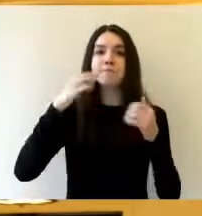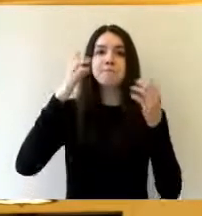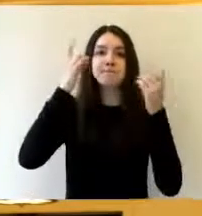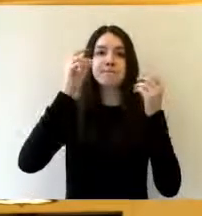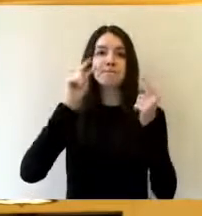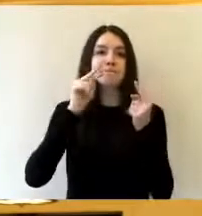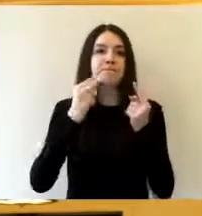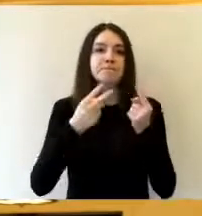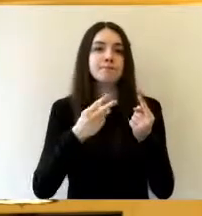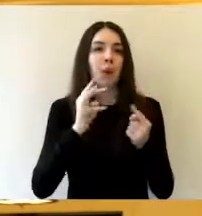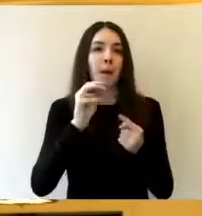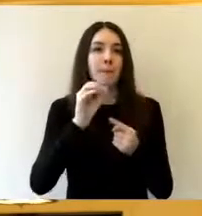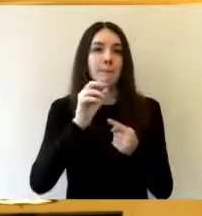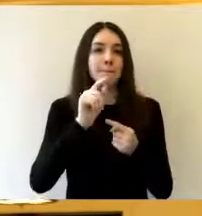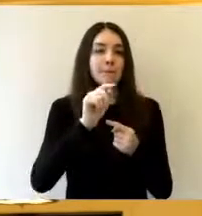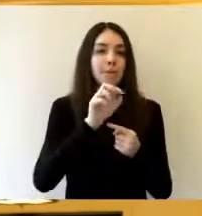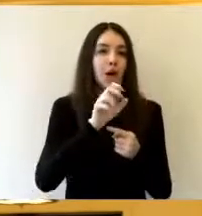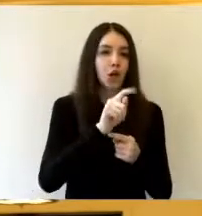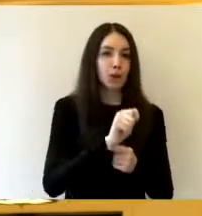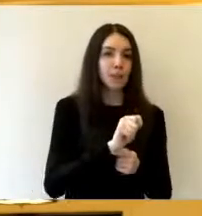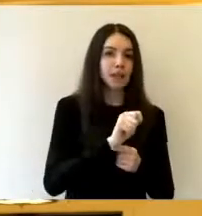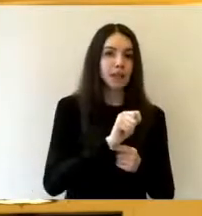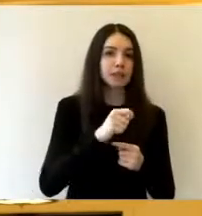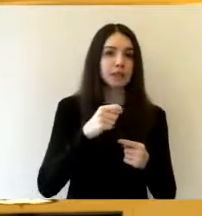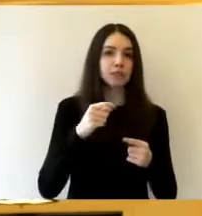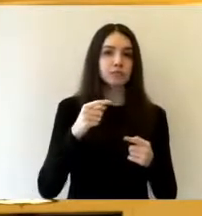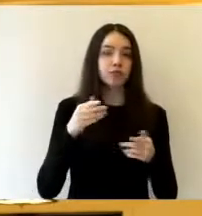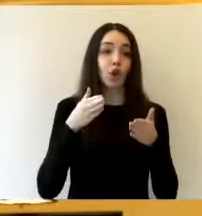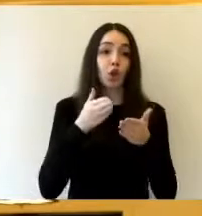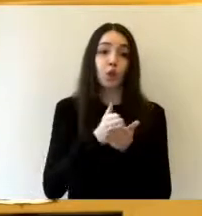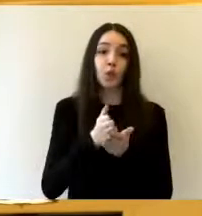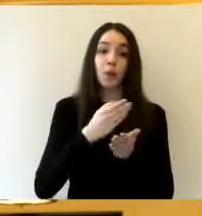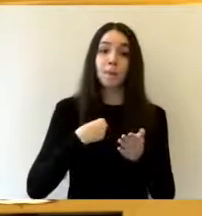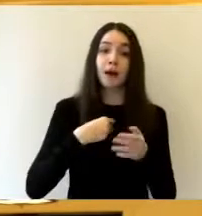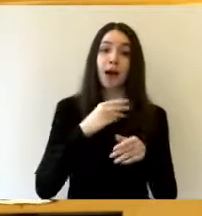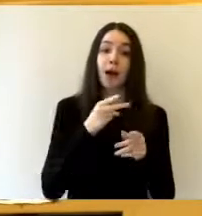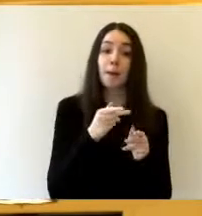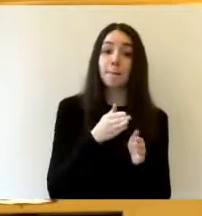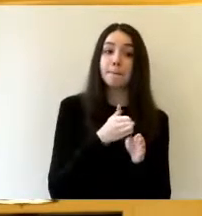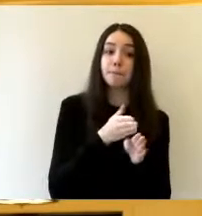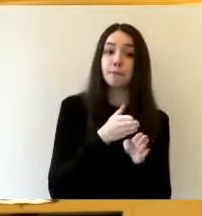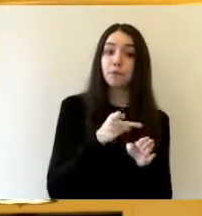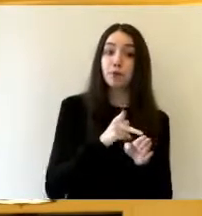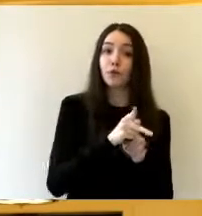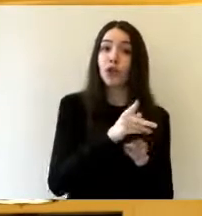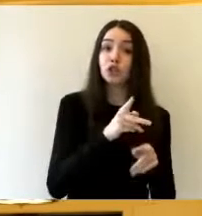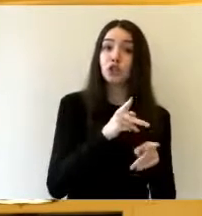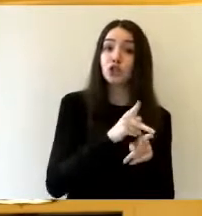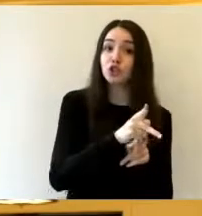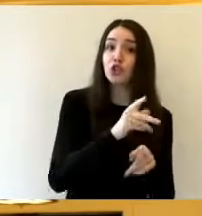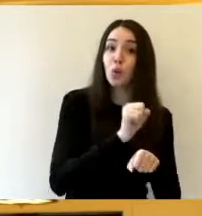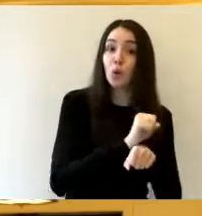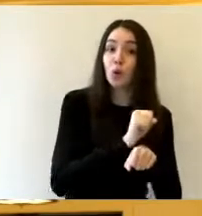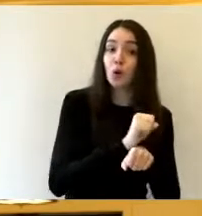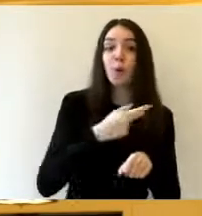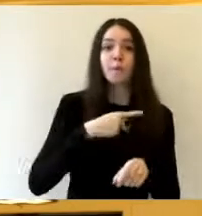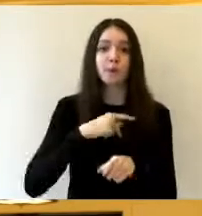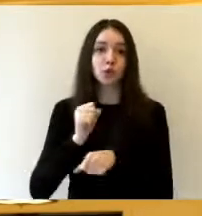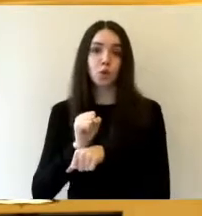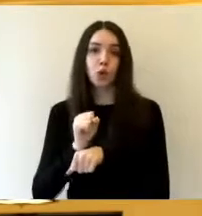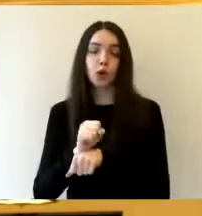that place through both my professional work and my personal work. So I should probably address some